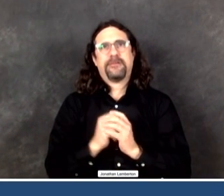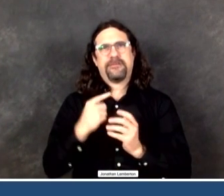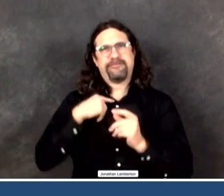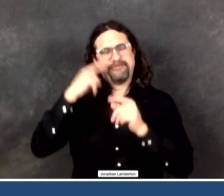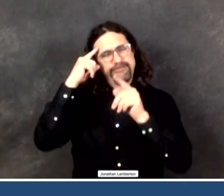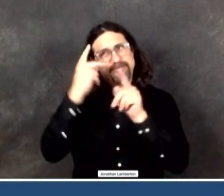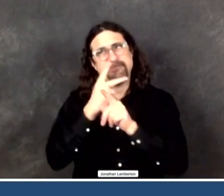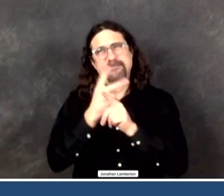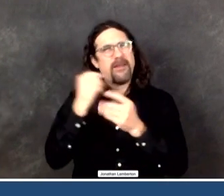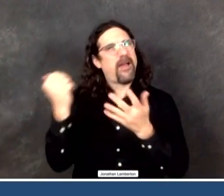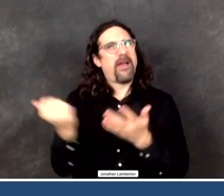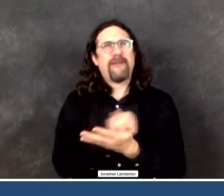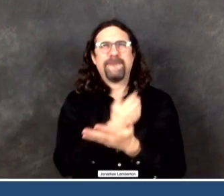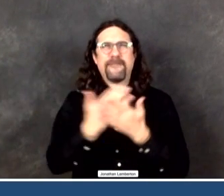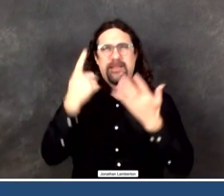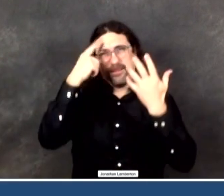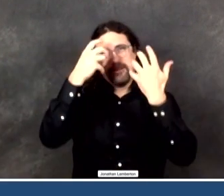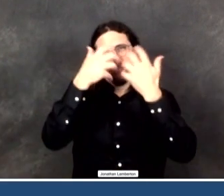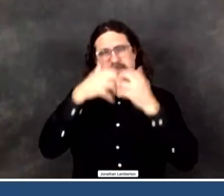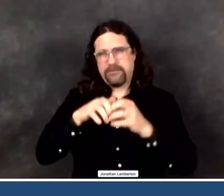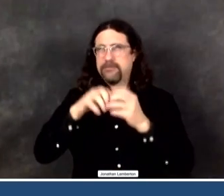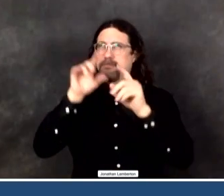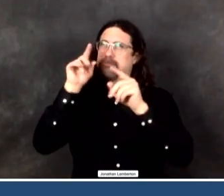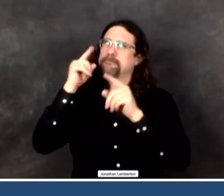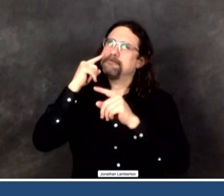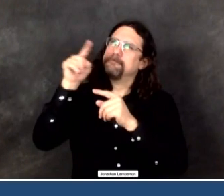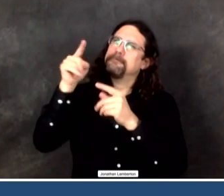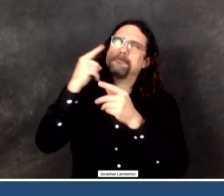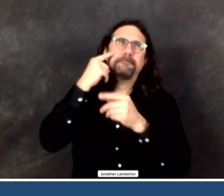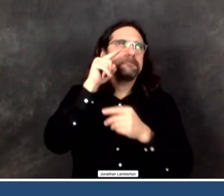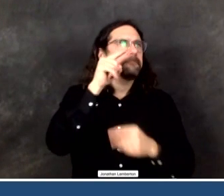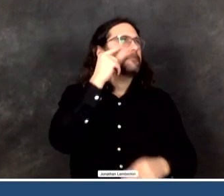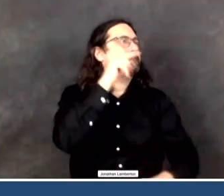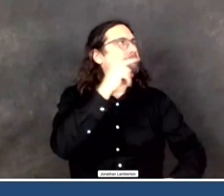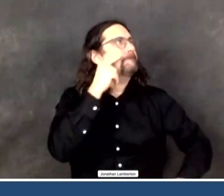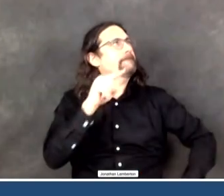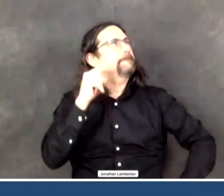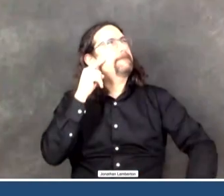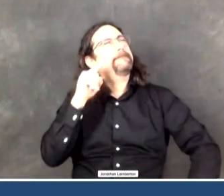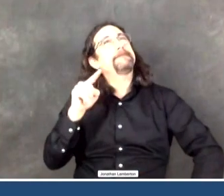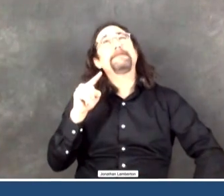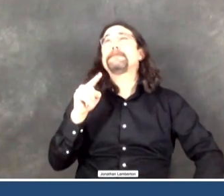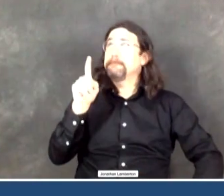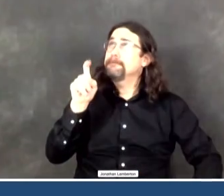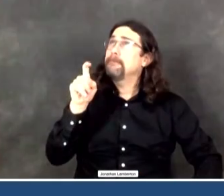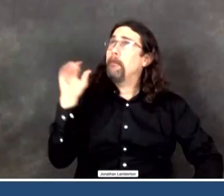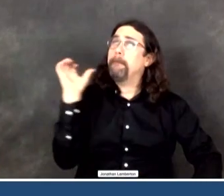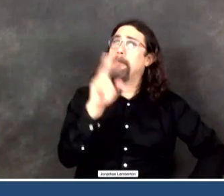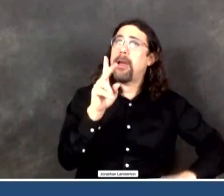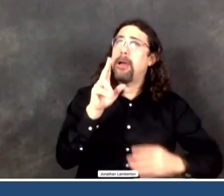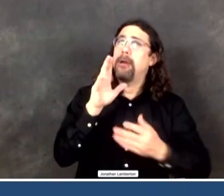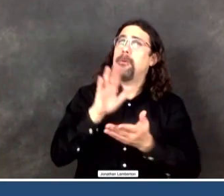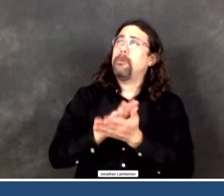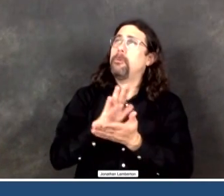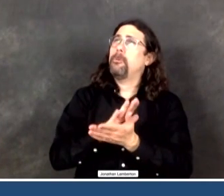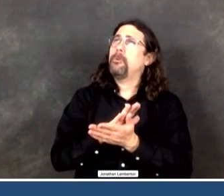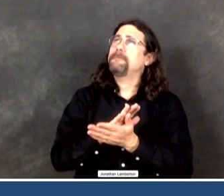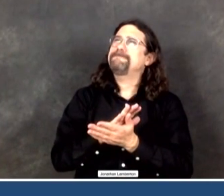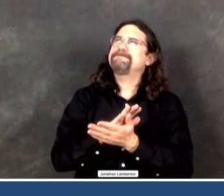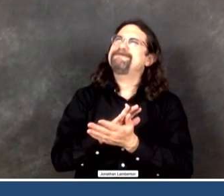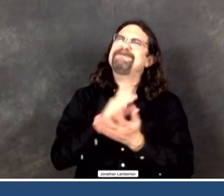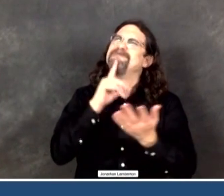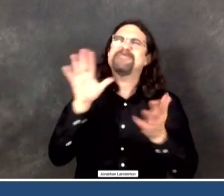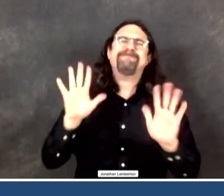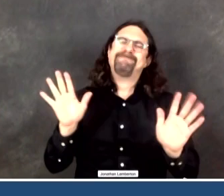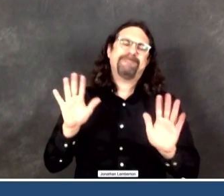there's much that we can do to support them in the meantime. And there's a lot we're going to have to do starting in September that's very different than what we've ever done before. And